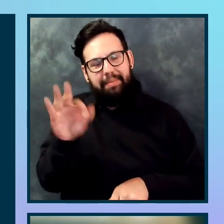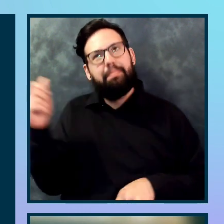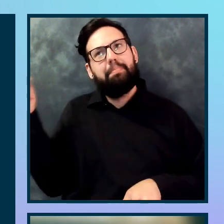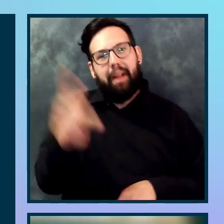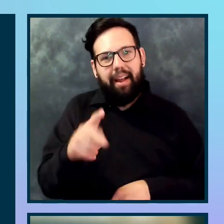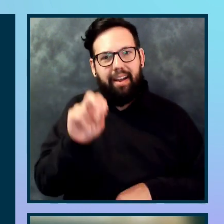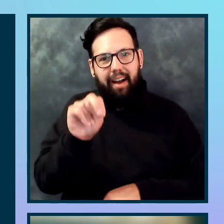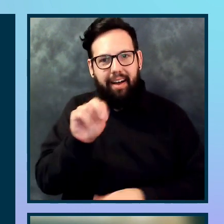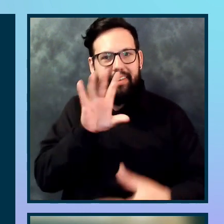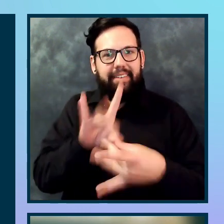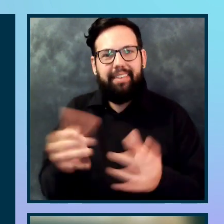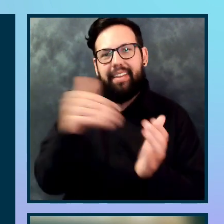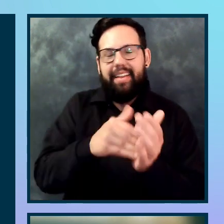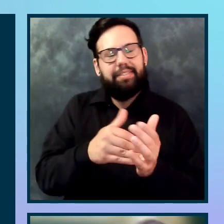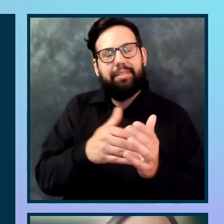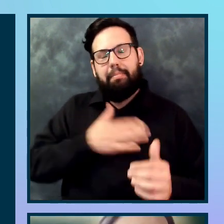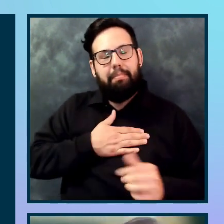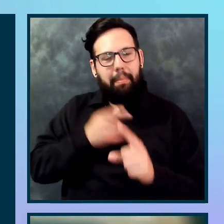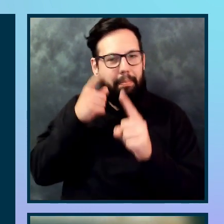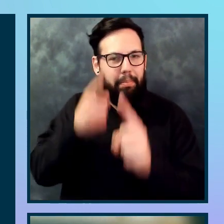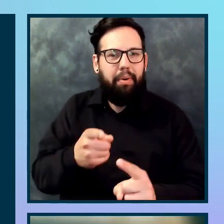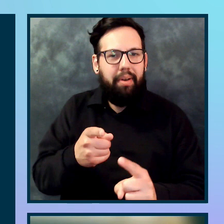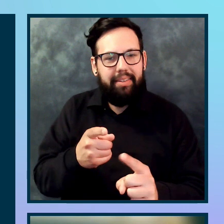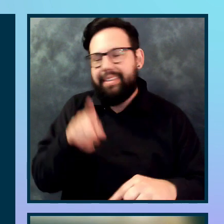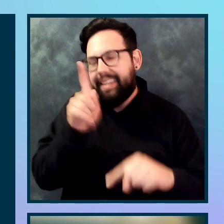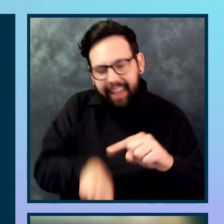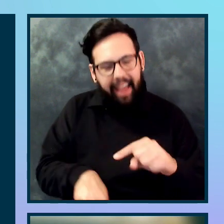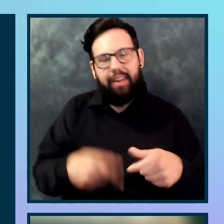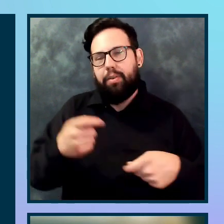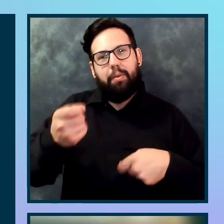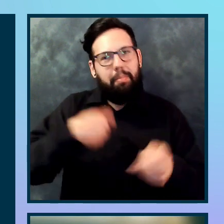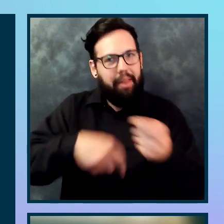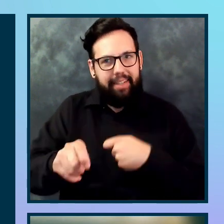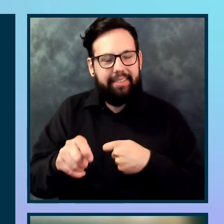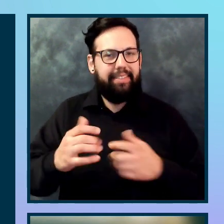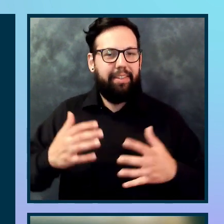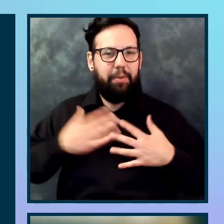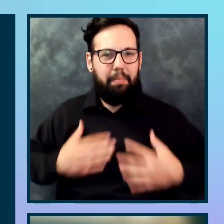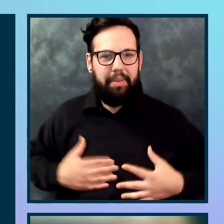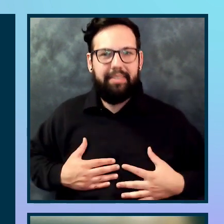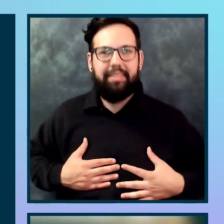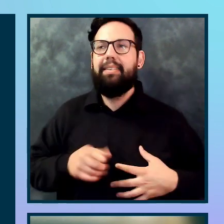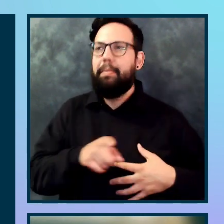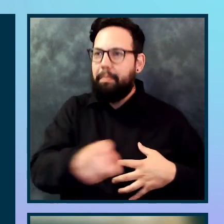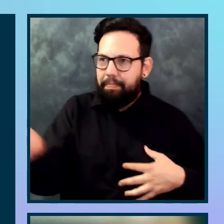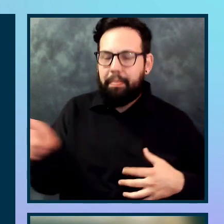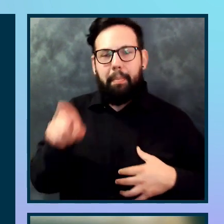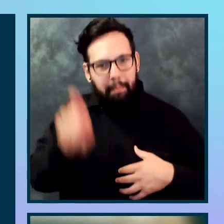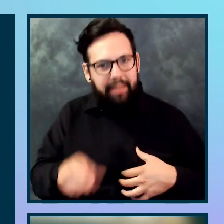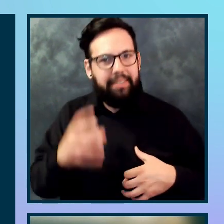just case in point why you can never replace that human element and why you've really got to experience your app and your